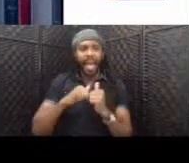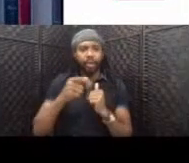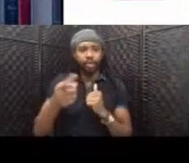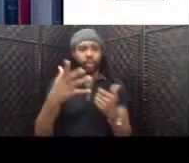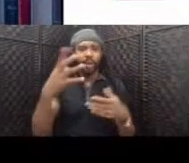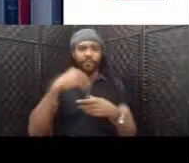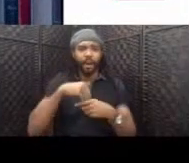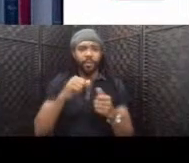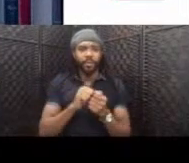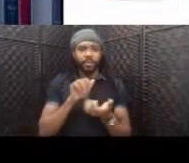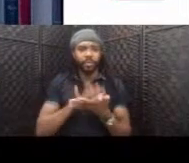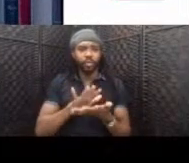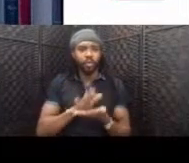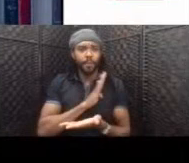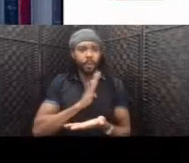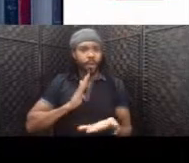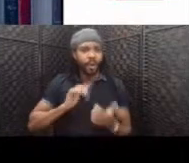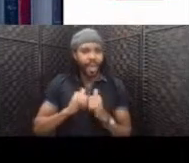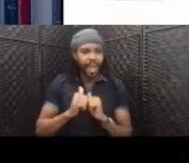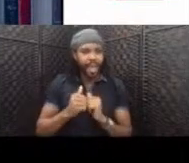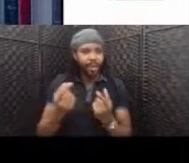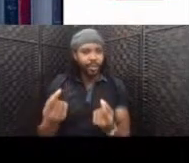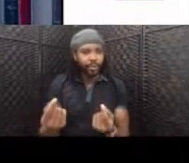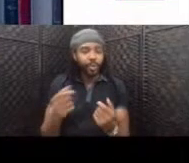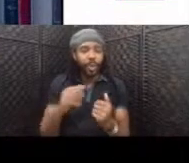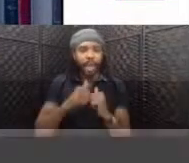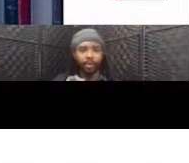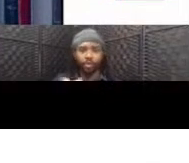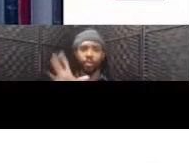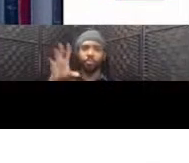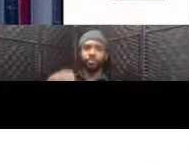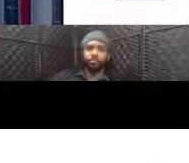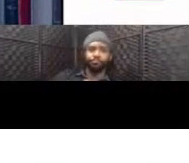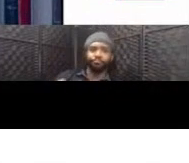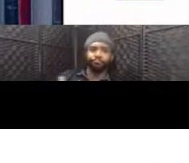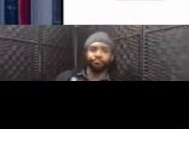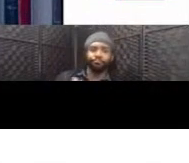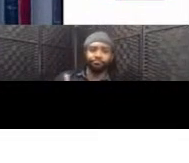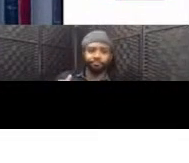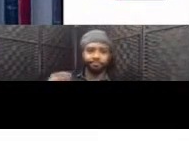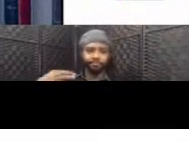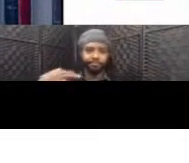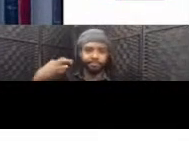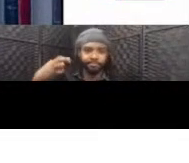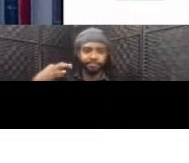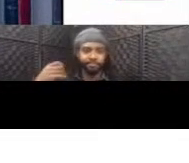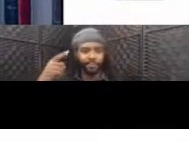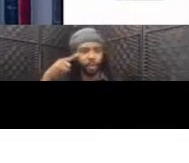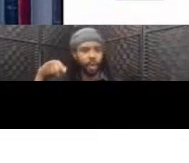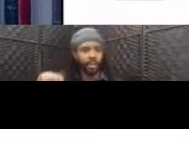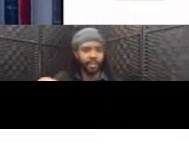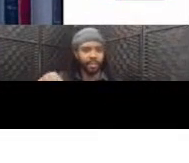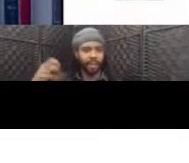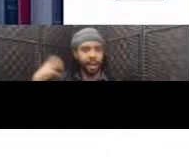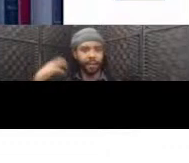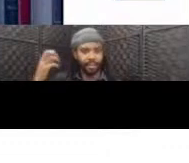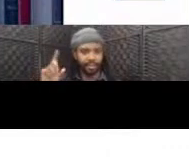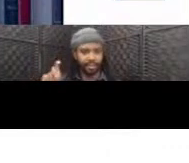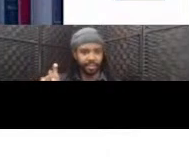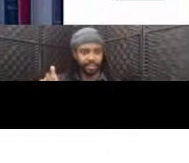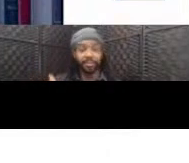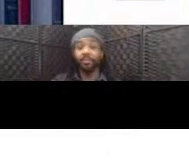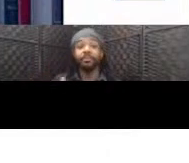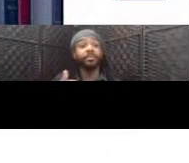school board? And how do I run for a school board office? And remember, it doesn't matter if you